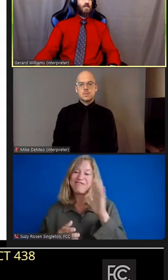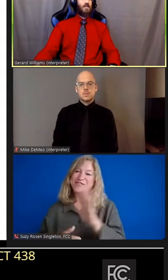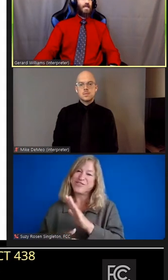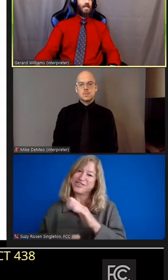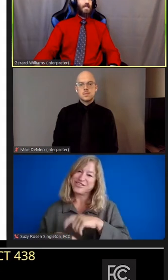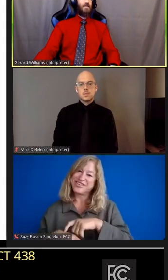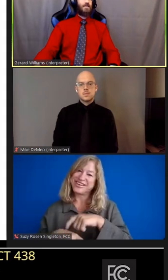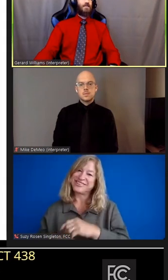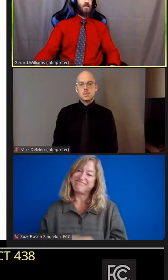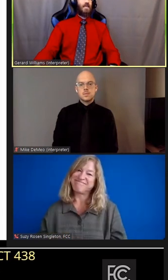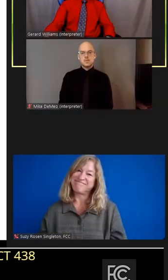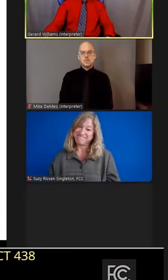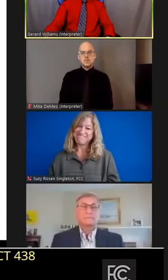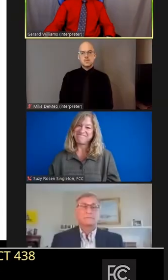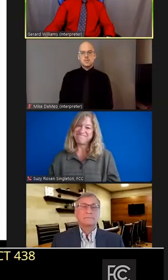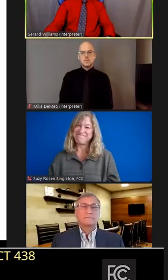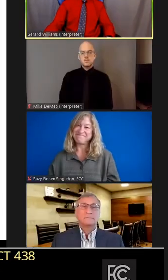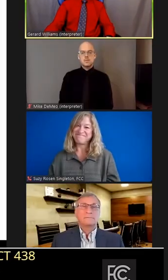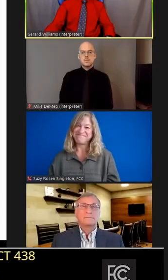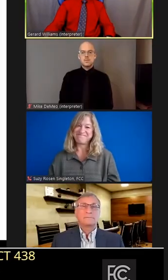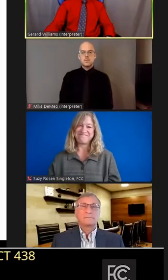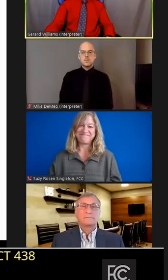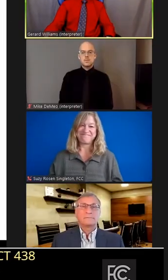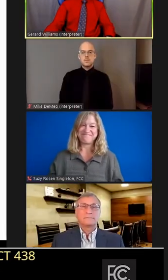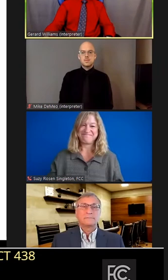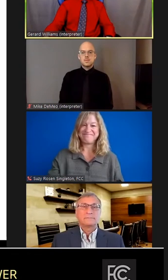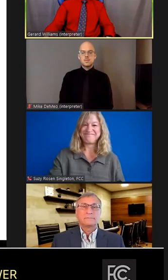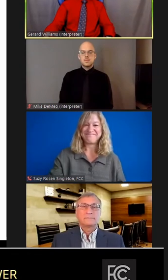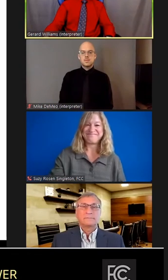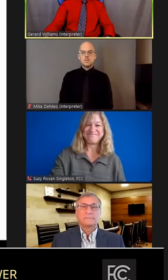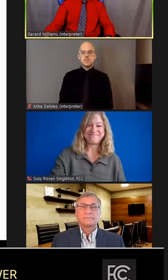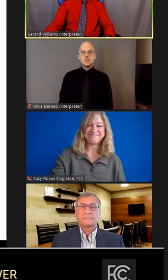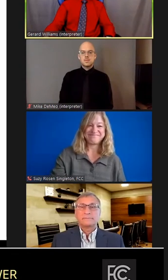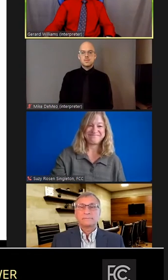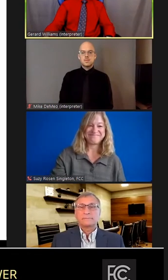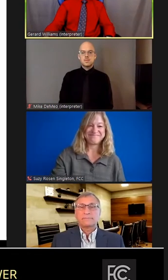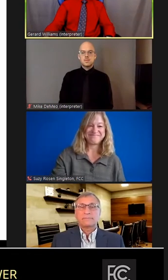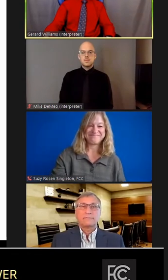next speaker. And thank you very much for your time.